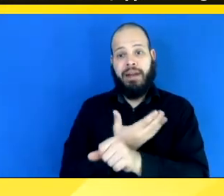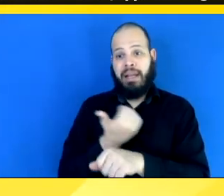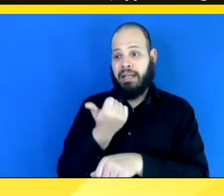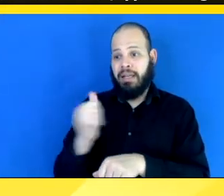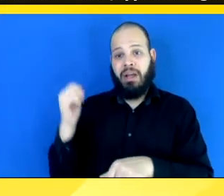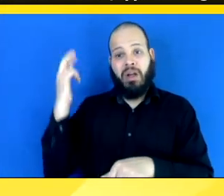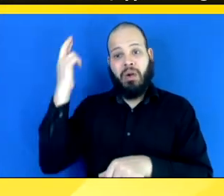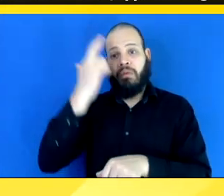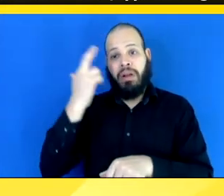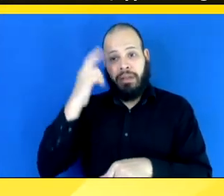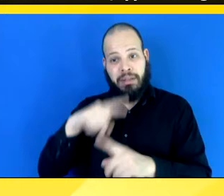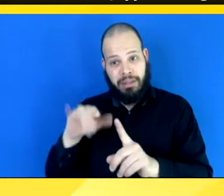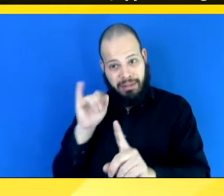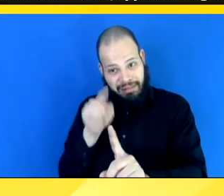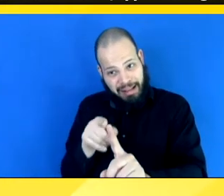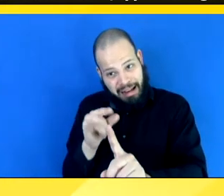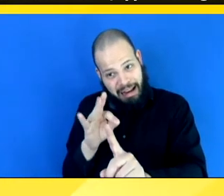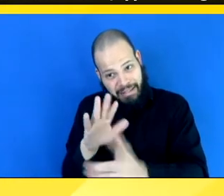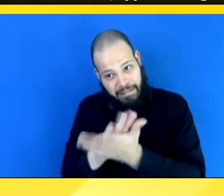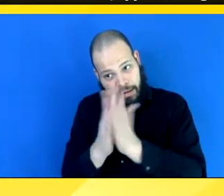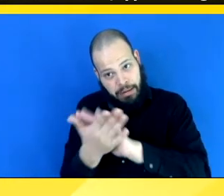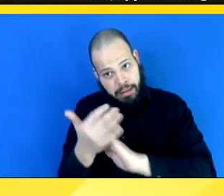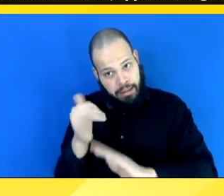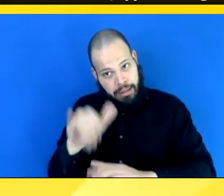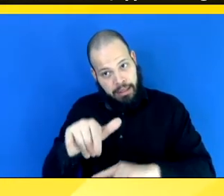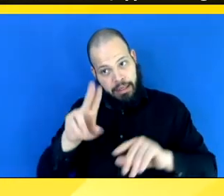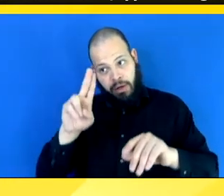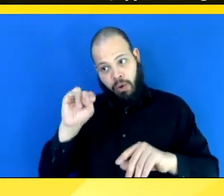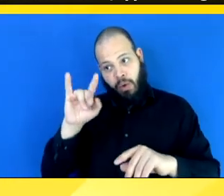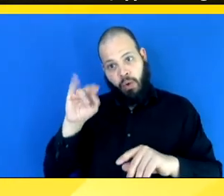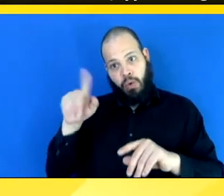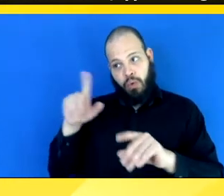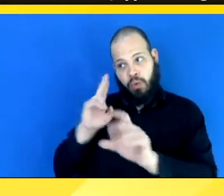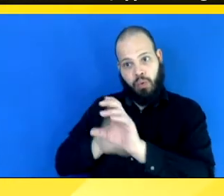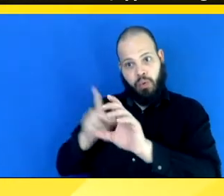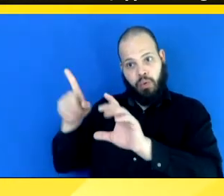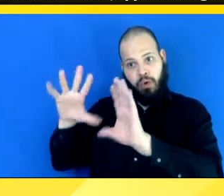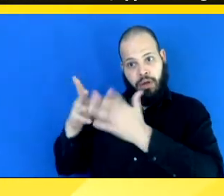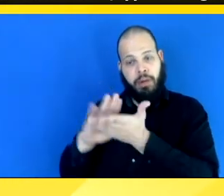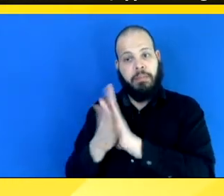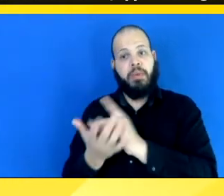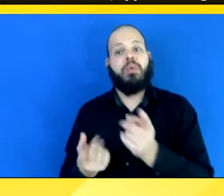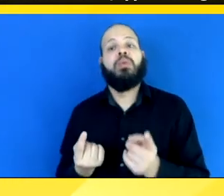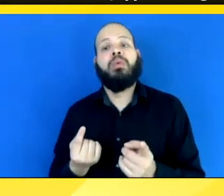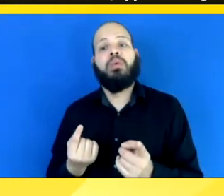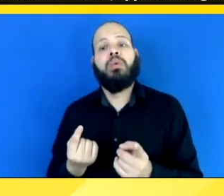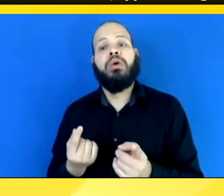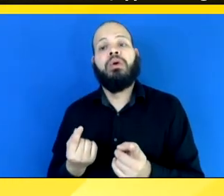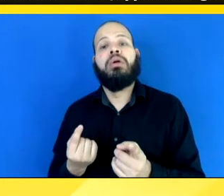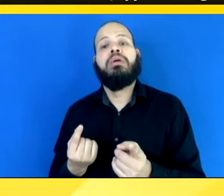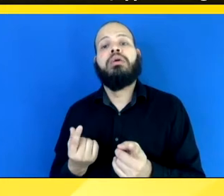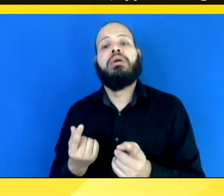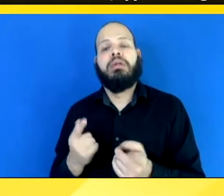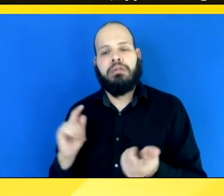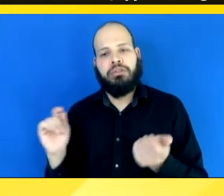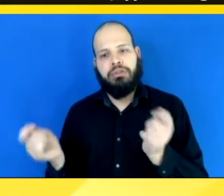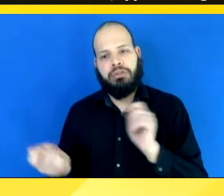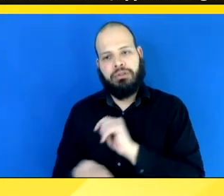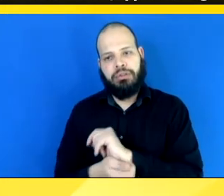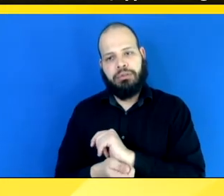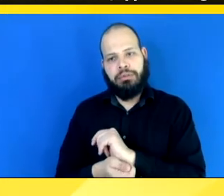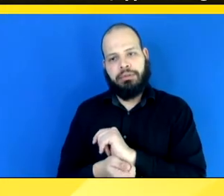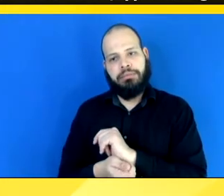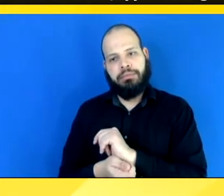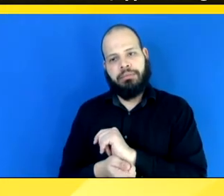cause employee. You shift. Right now you're at will. When the union, it becomes just cause. They have to have